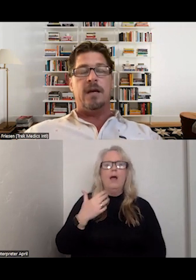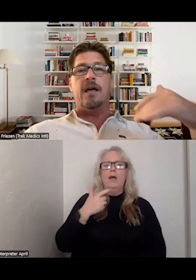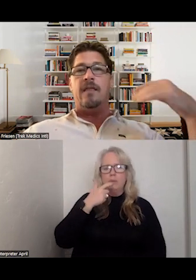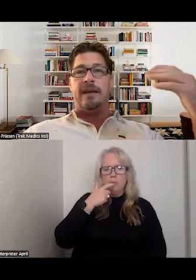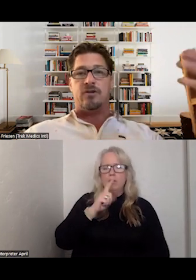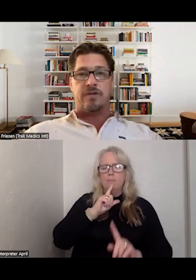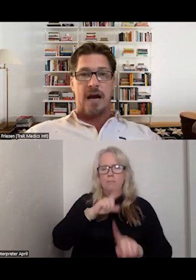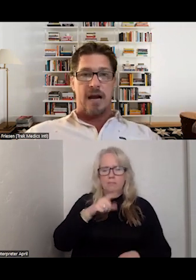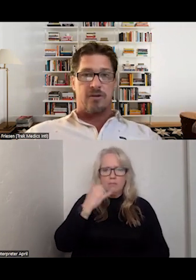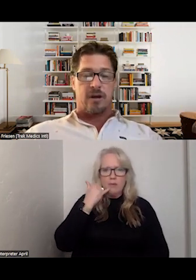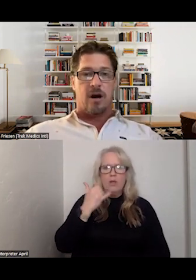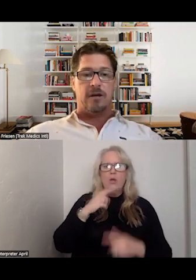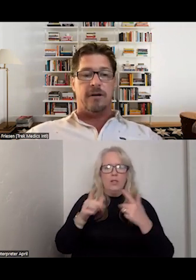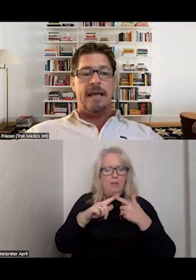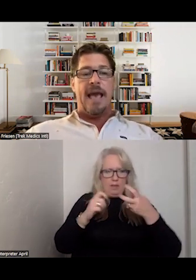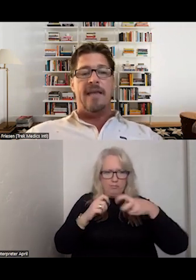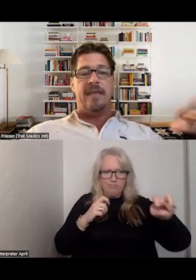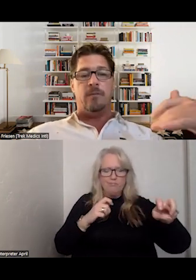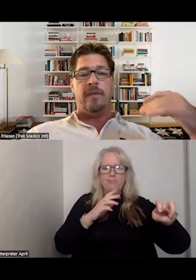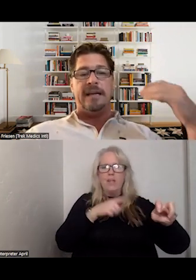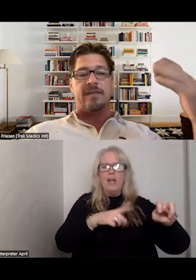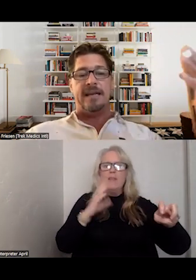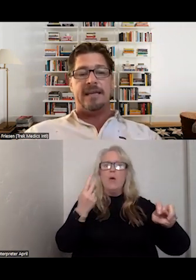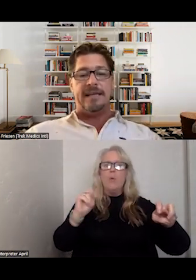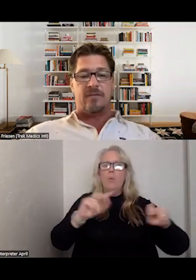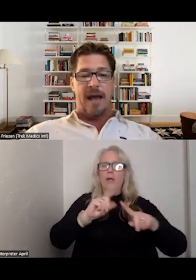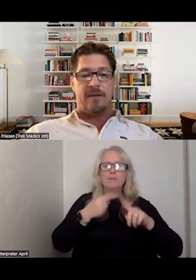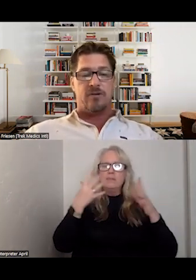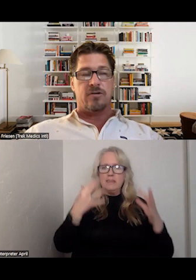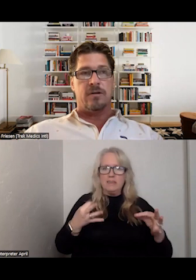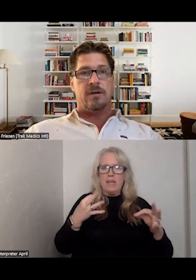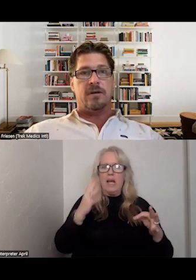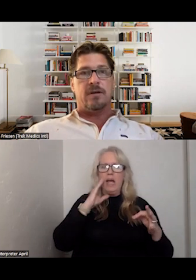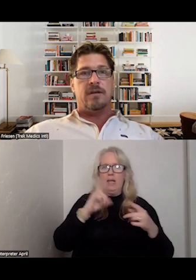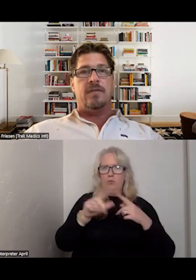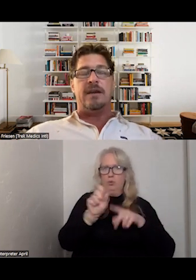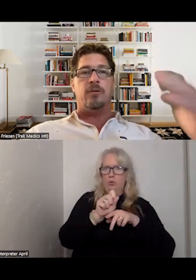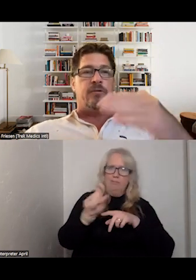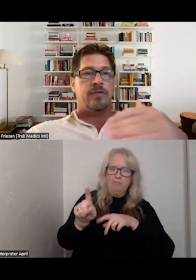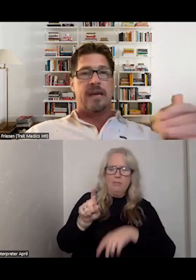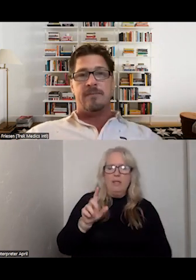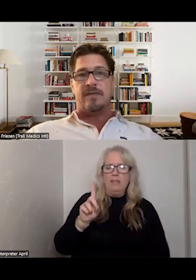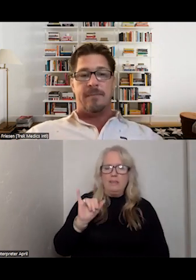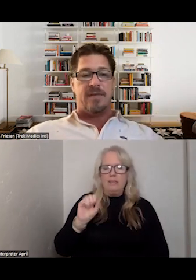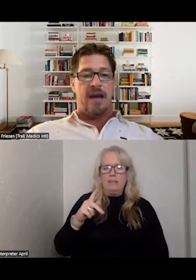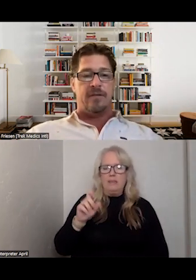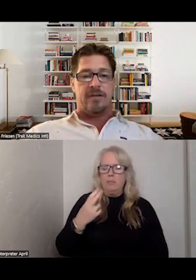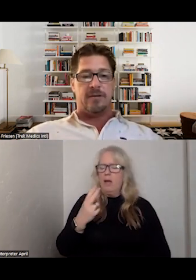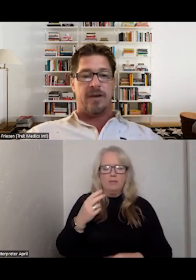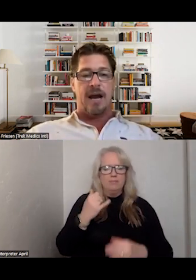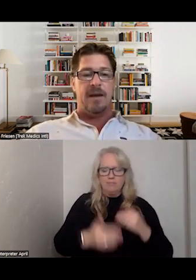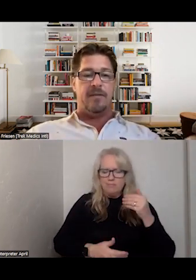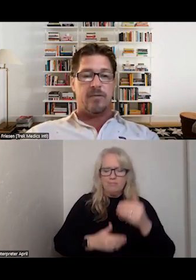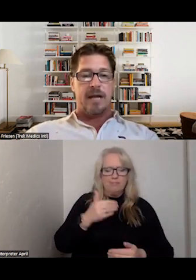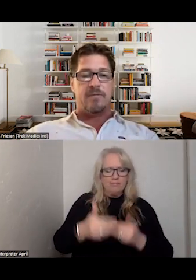phone, they triage the caller, and then when they decide to dispatch, they go through the same steps every